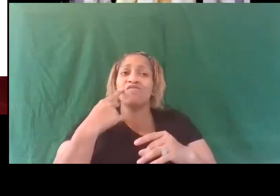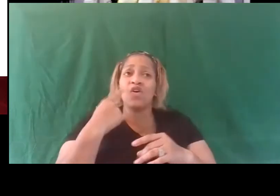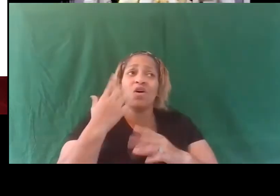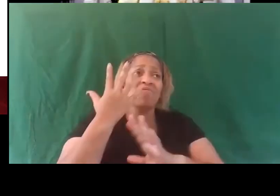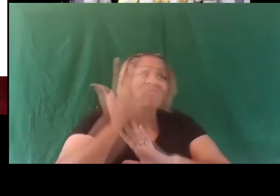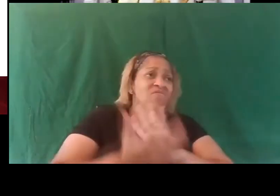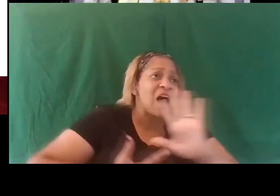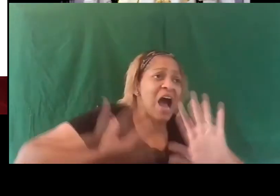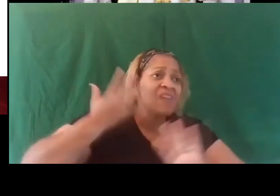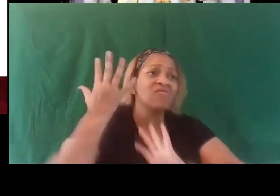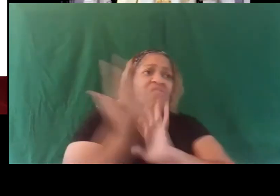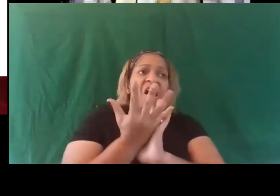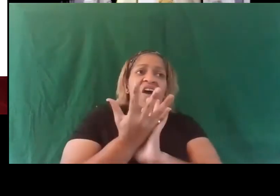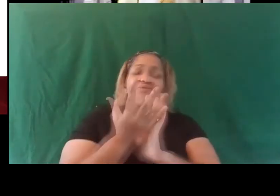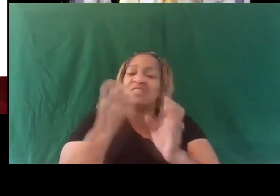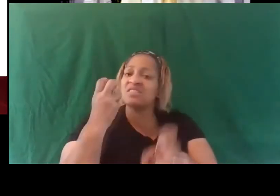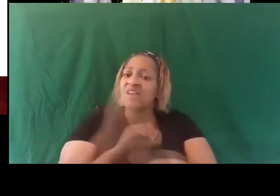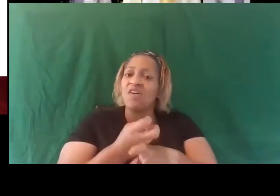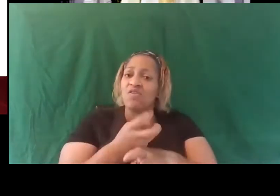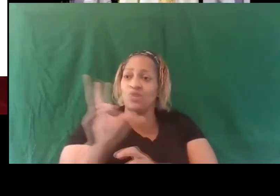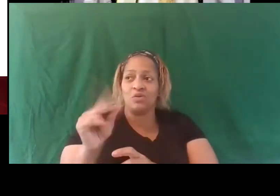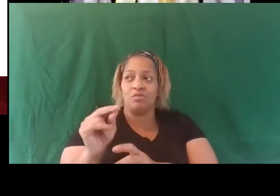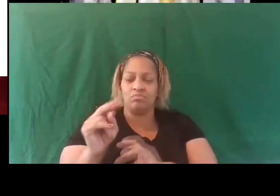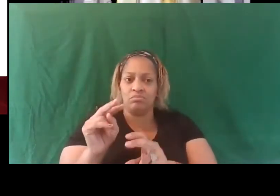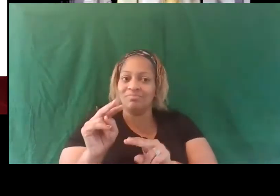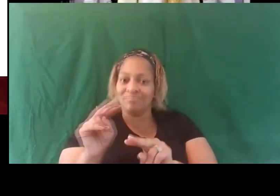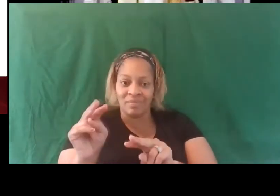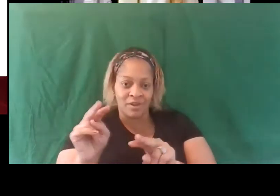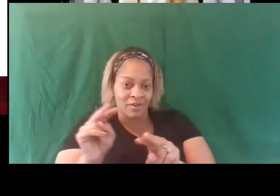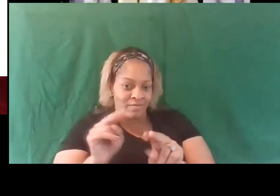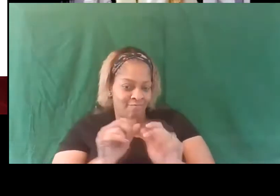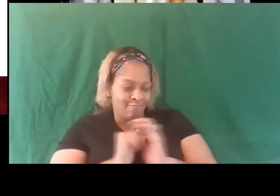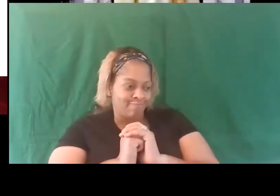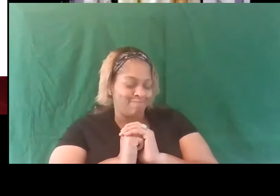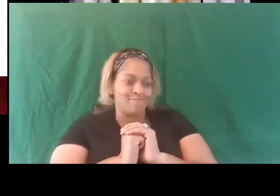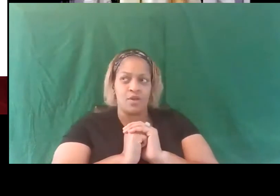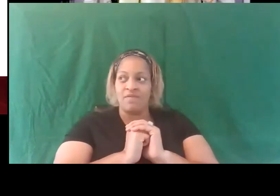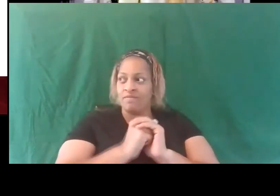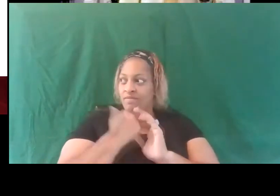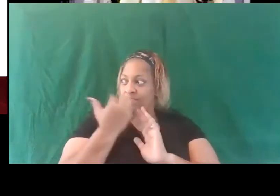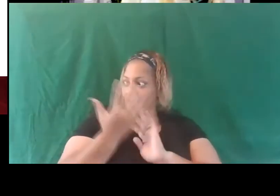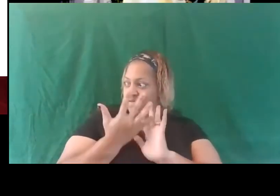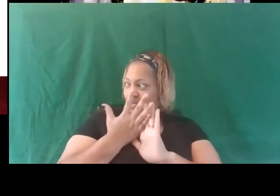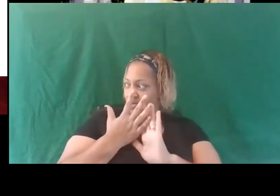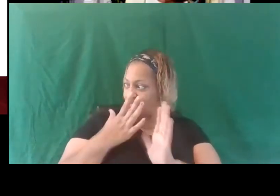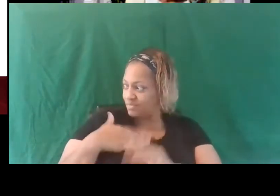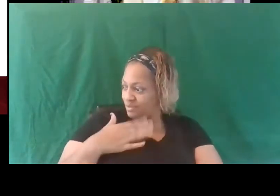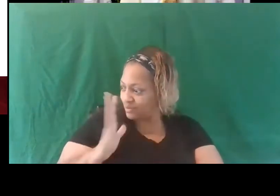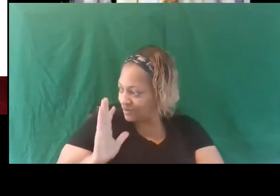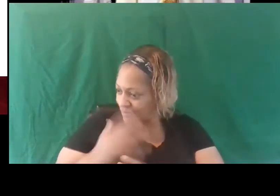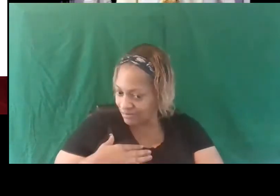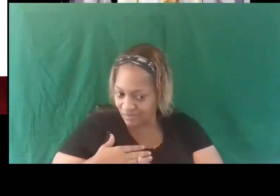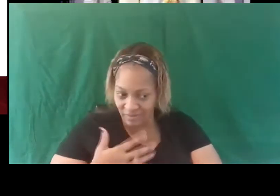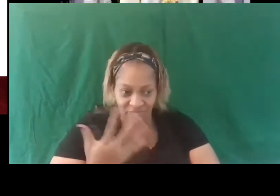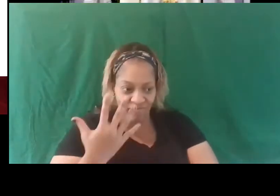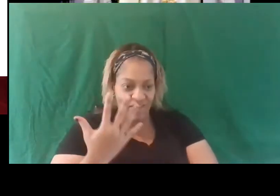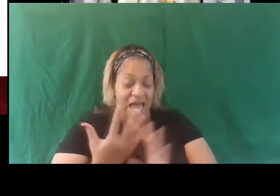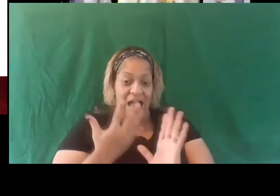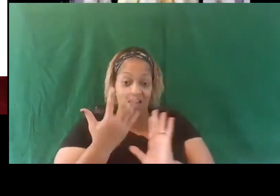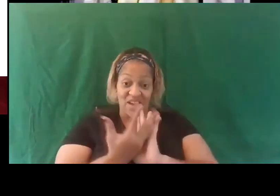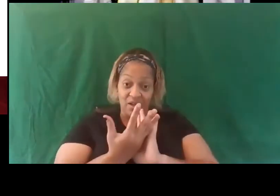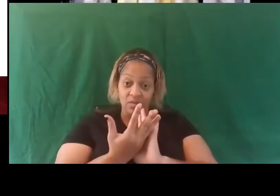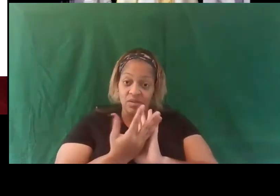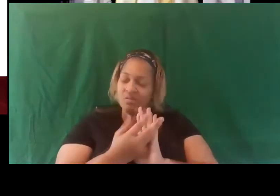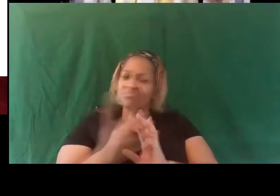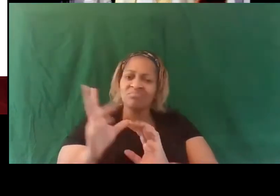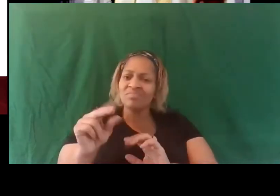not difficult. Now, I know I can see some of y'all already. Y'all like, 5 hours. It's 5 hours. But that's a